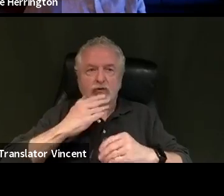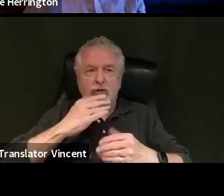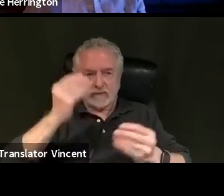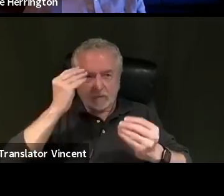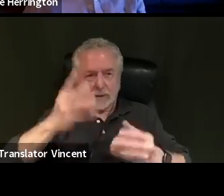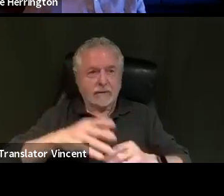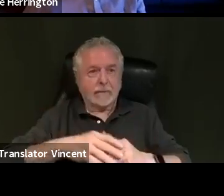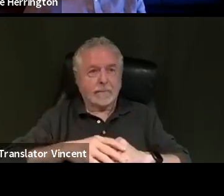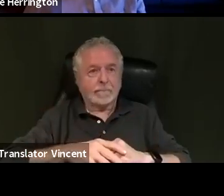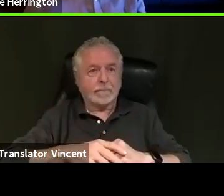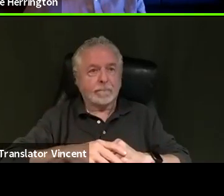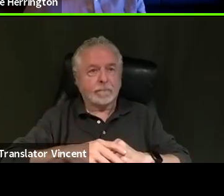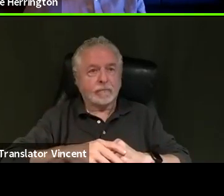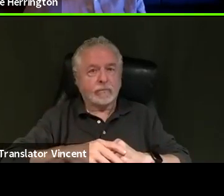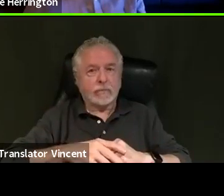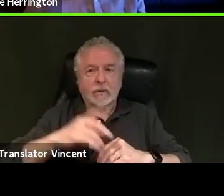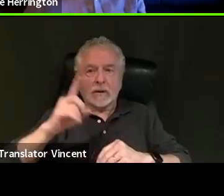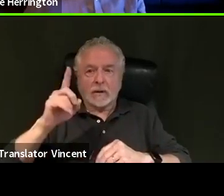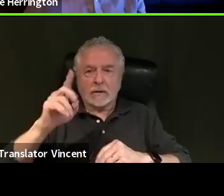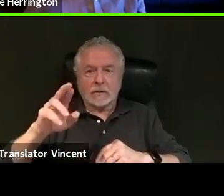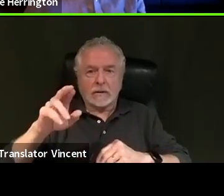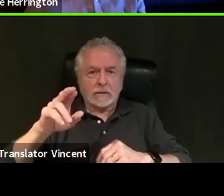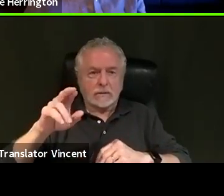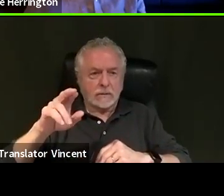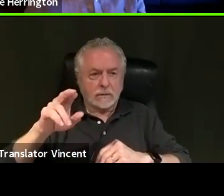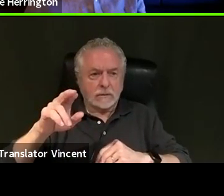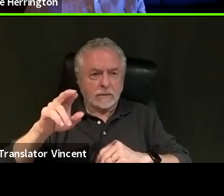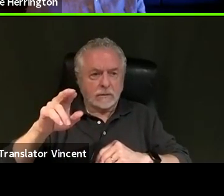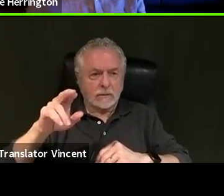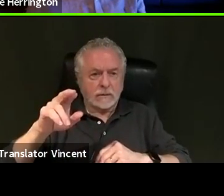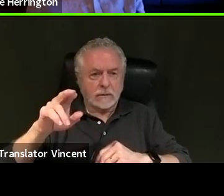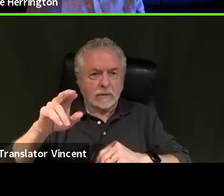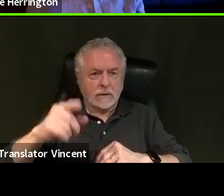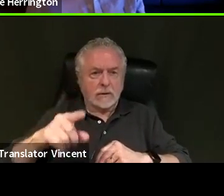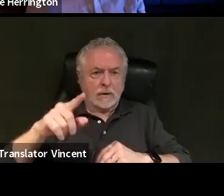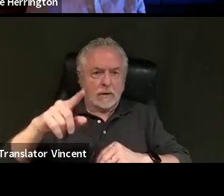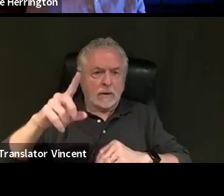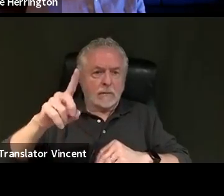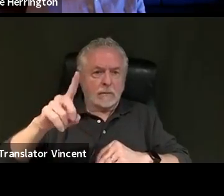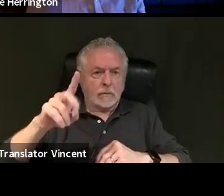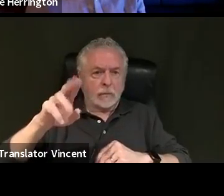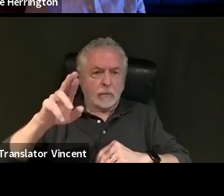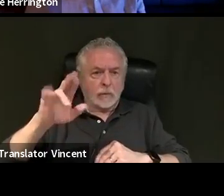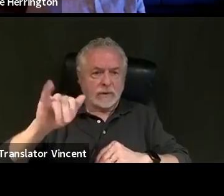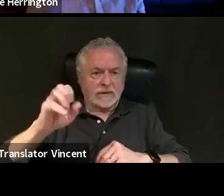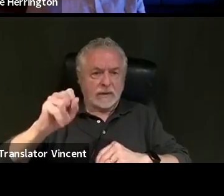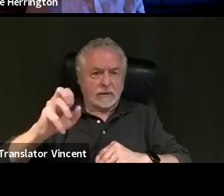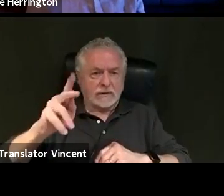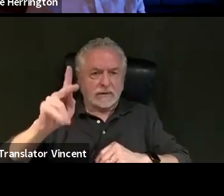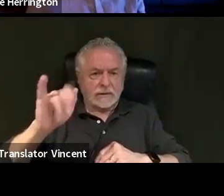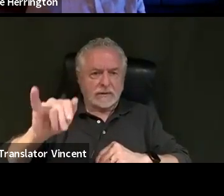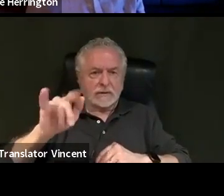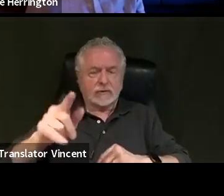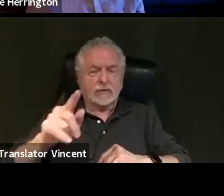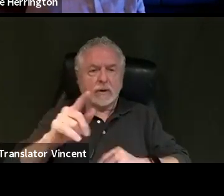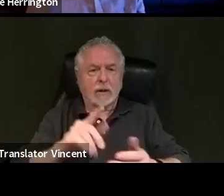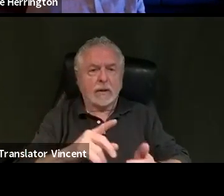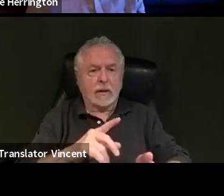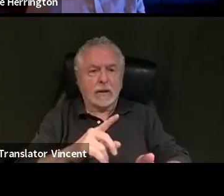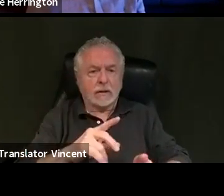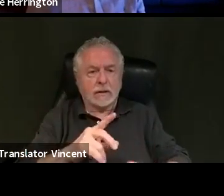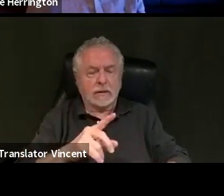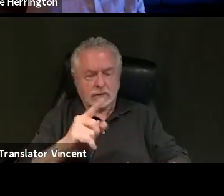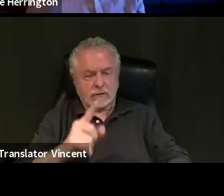information. Dr. Prostowski, I wanted to get to you real quickly. You're, as a pediatrician, you're really on the